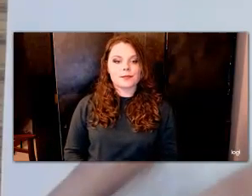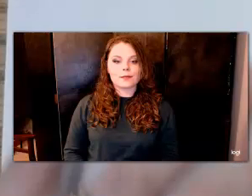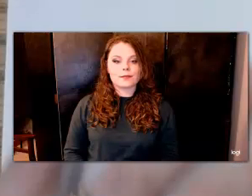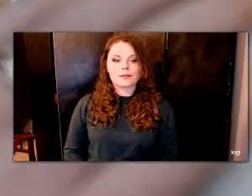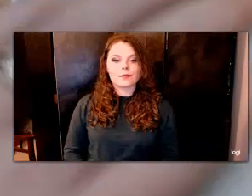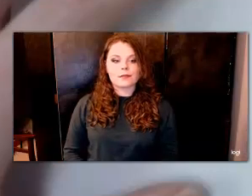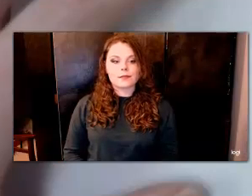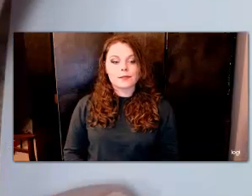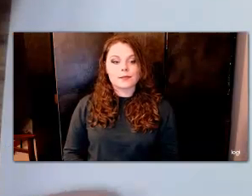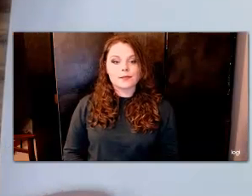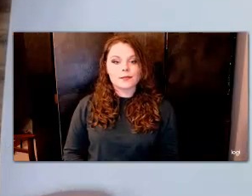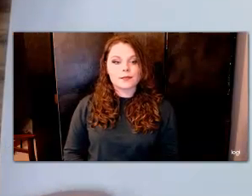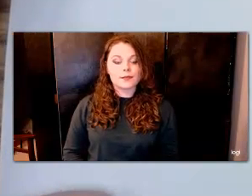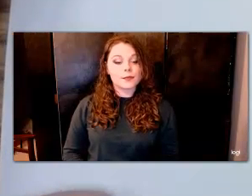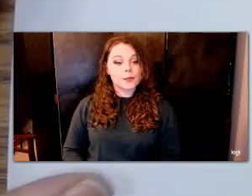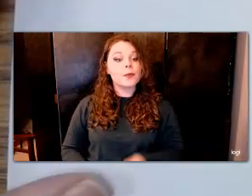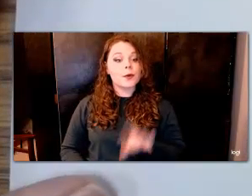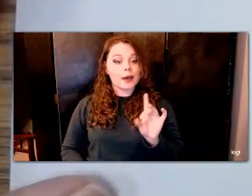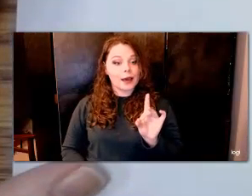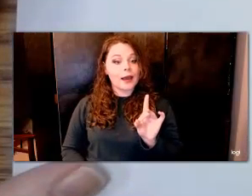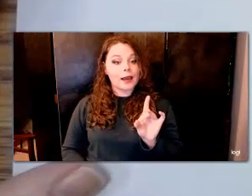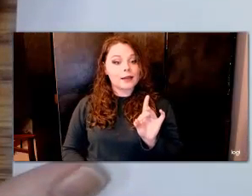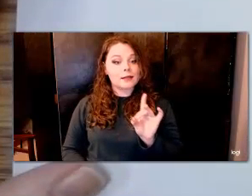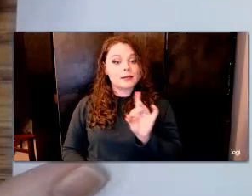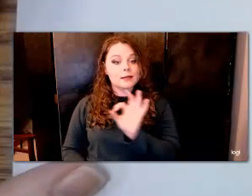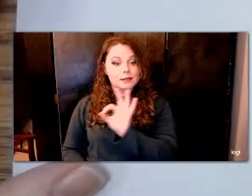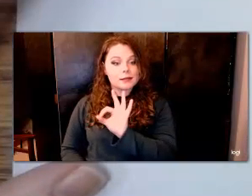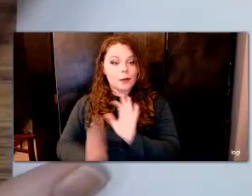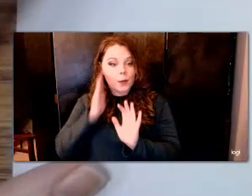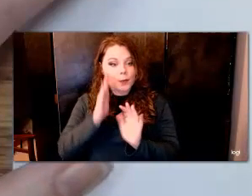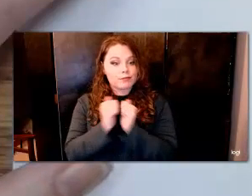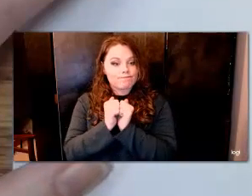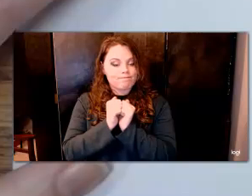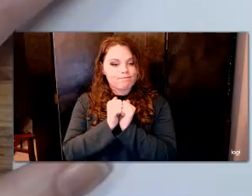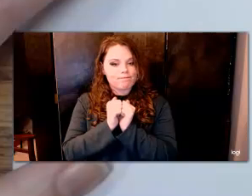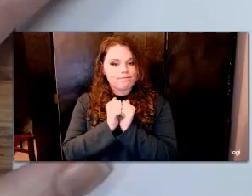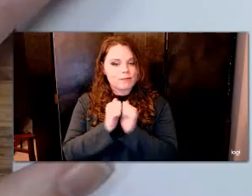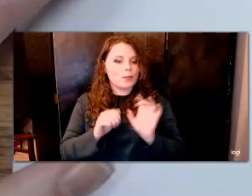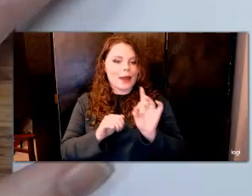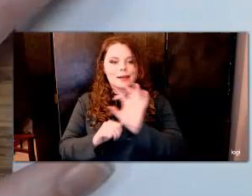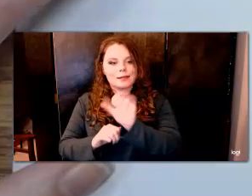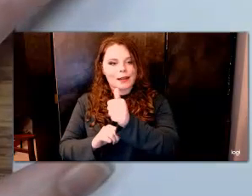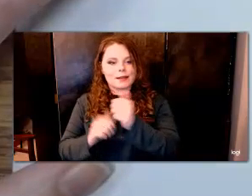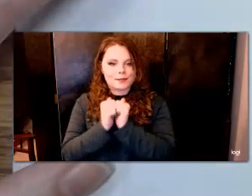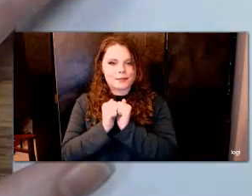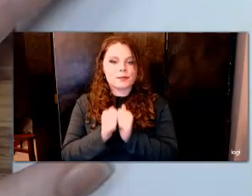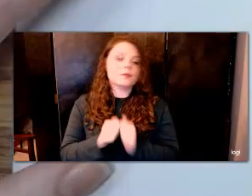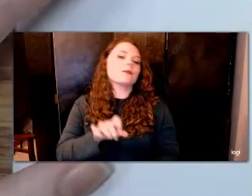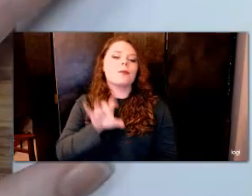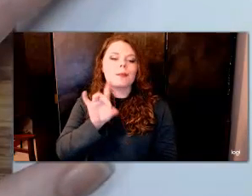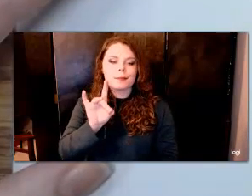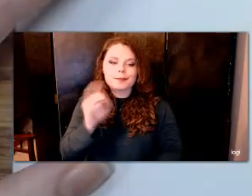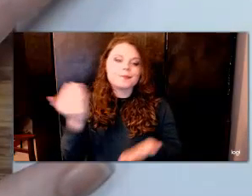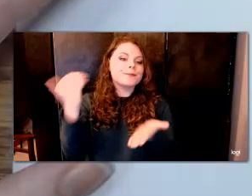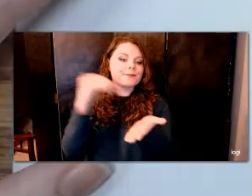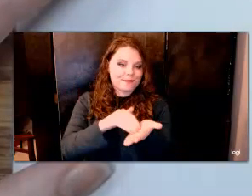We'll look at number 8 and 10 together. Number 8 is also the same thing.